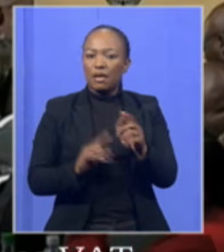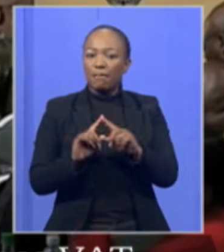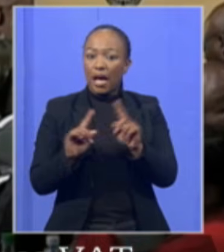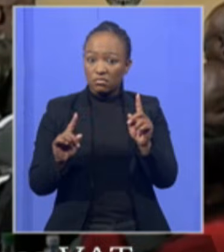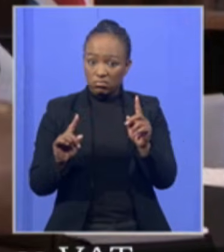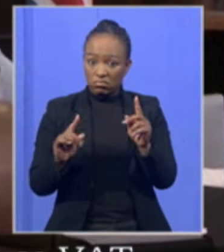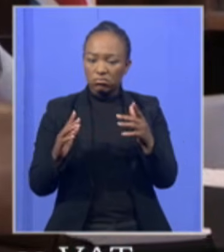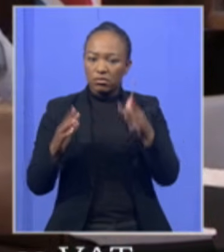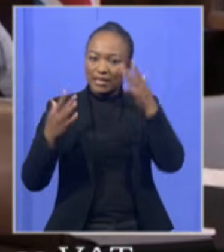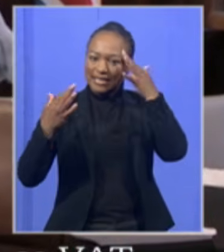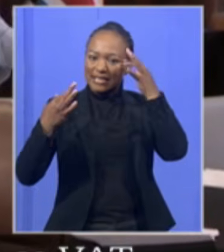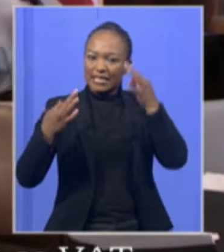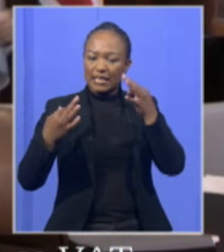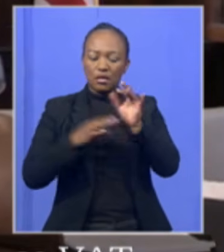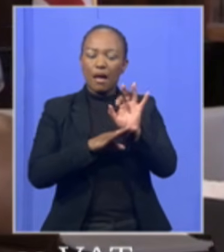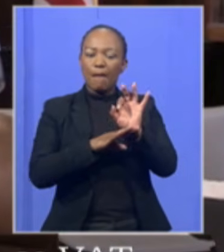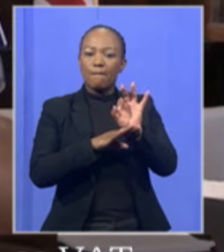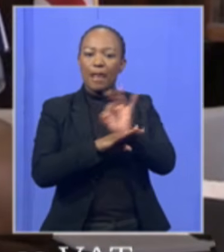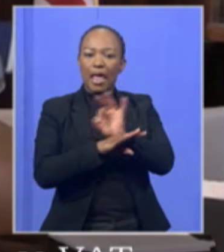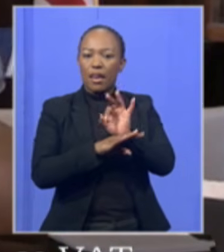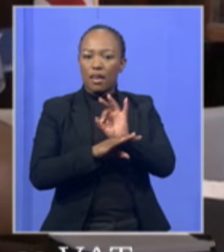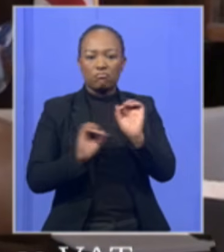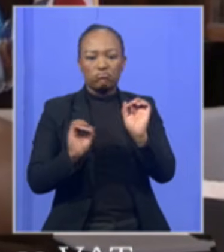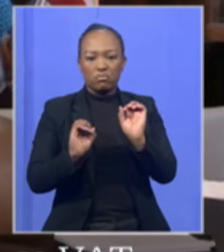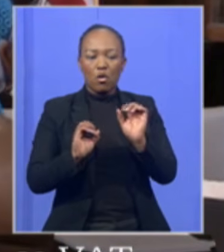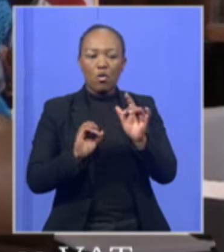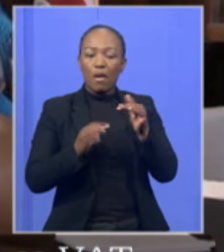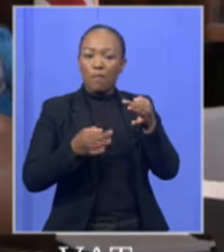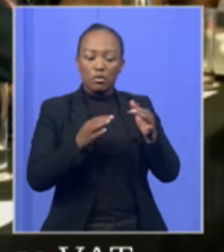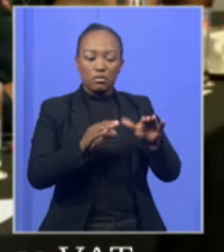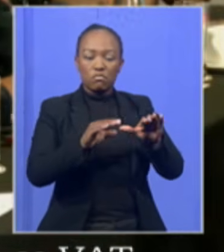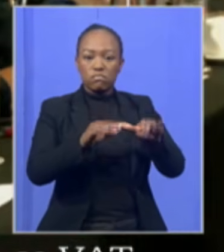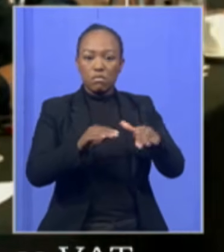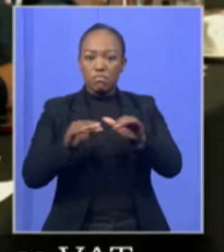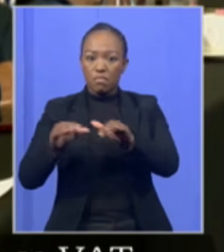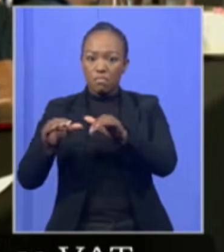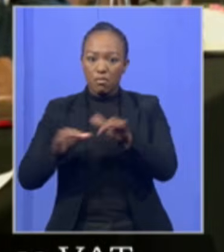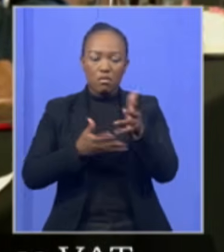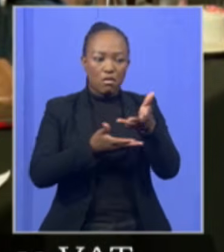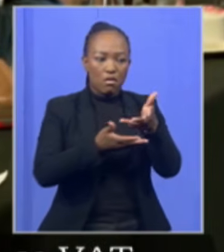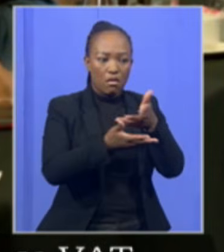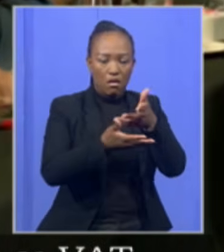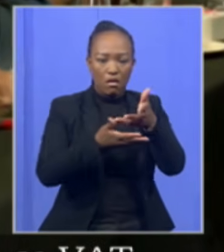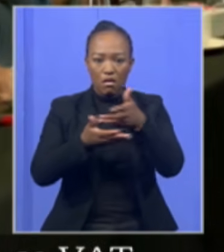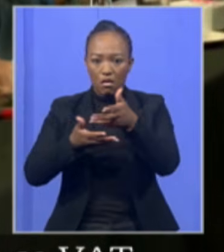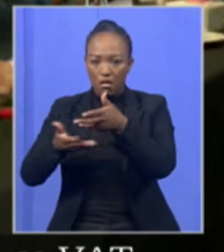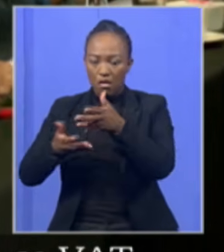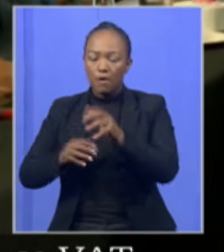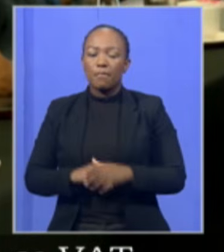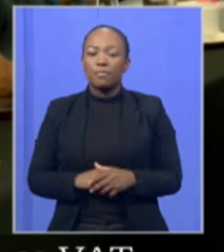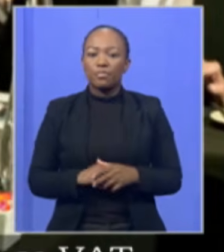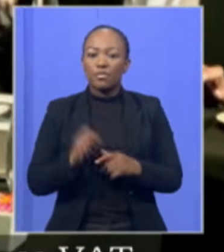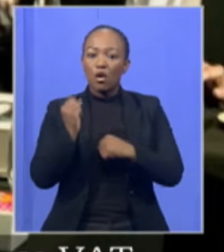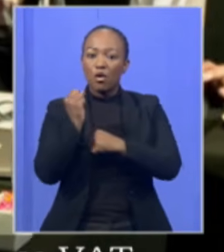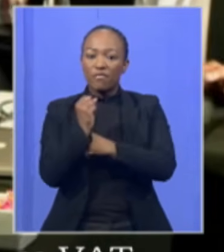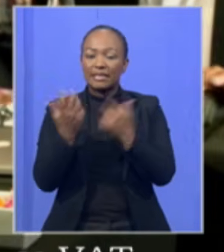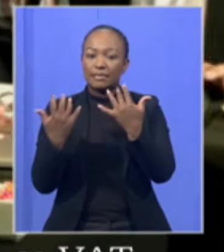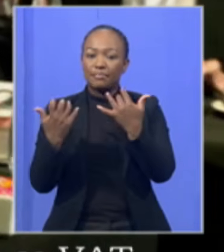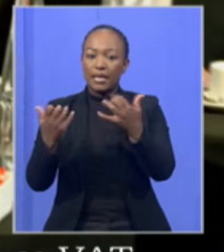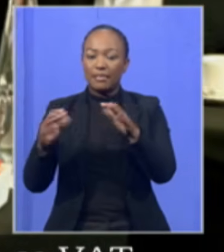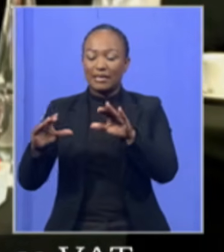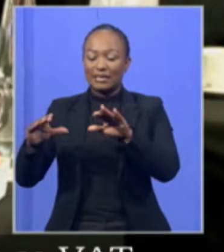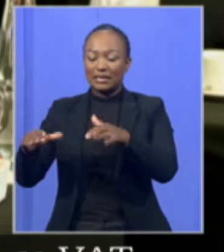se diragadiwe morago ga ditherisano le makoko a mangwe a dipolotiki. Kantoro ya Palamente malebana le tekanyetsokabo